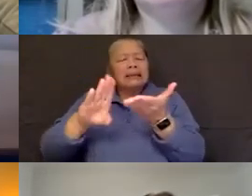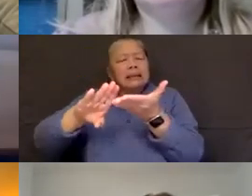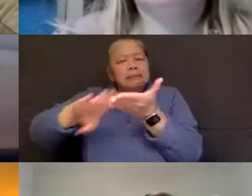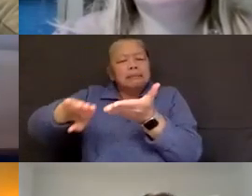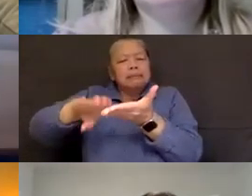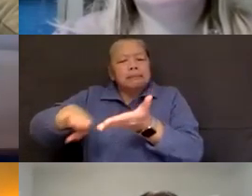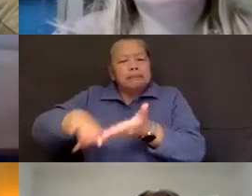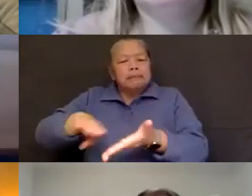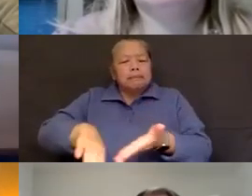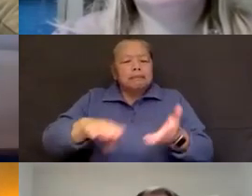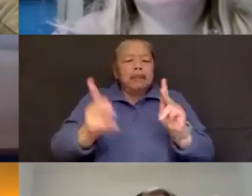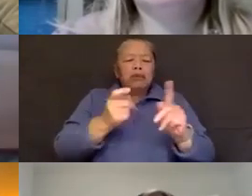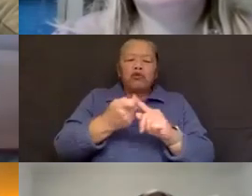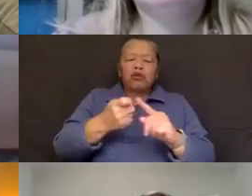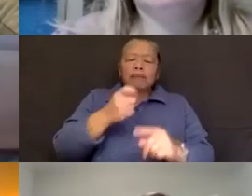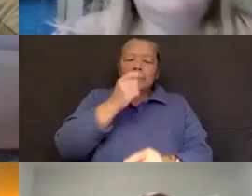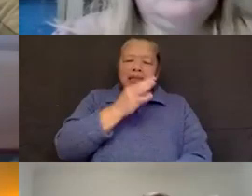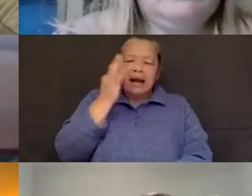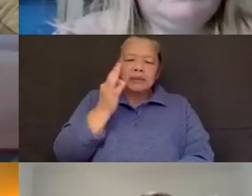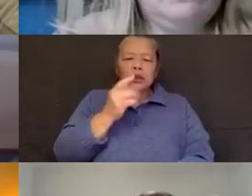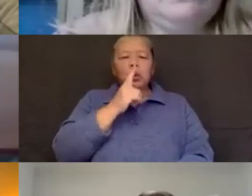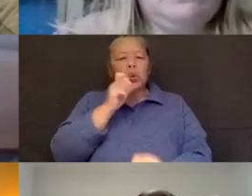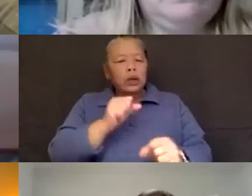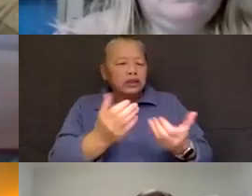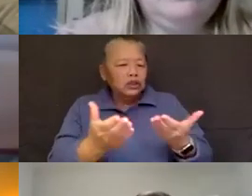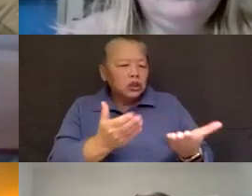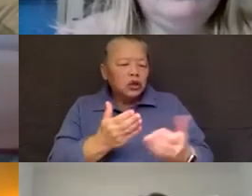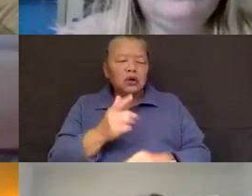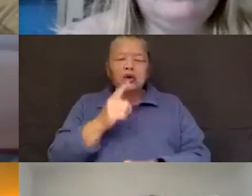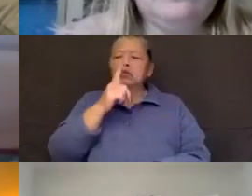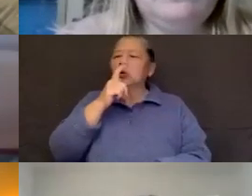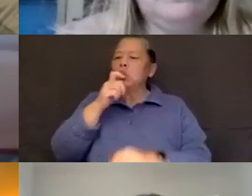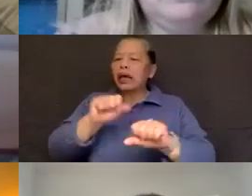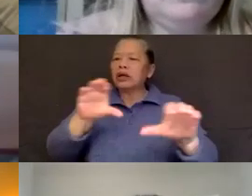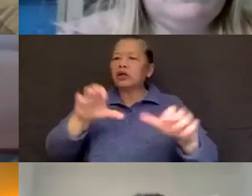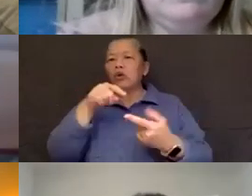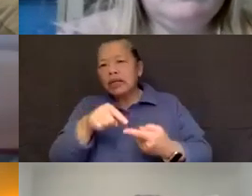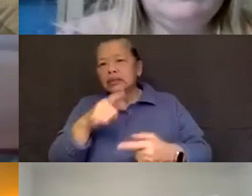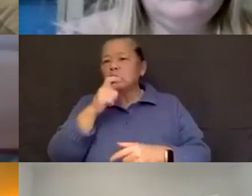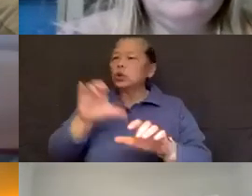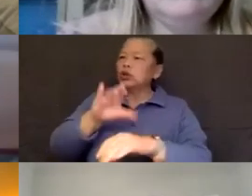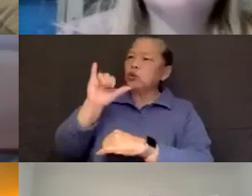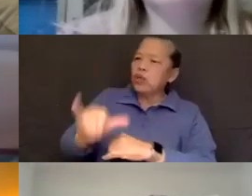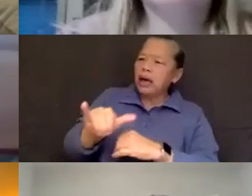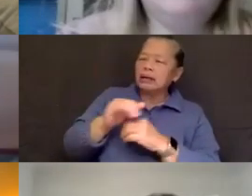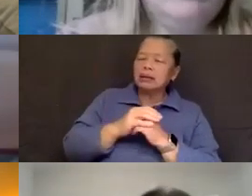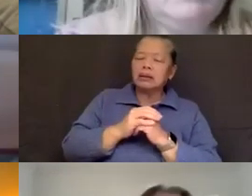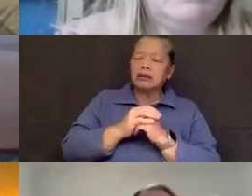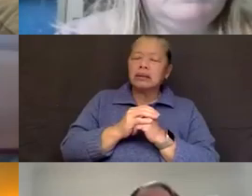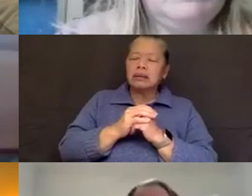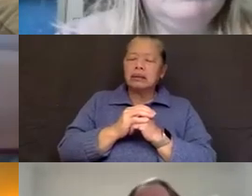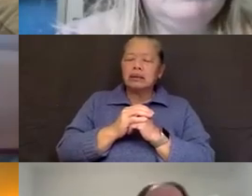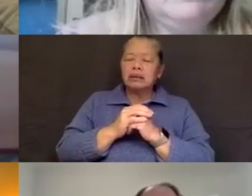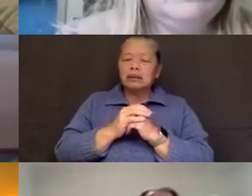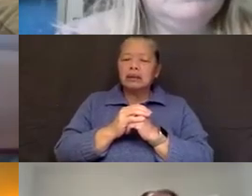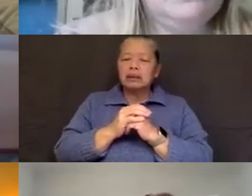about the sacrament as far as who can serve and who can do this and who can do that.